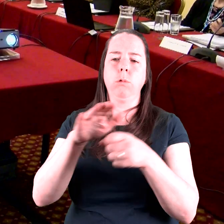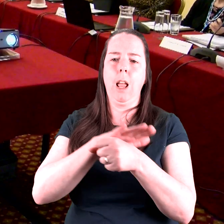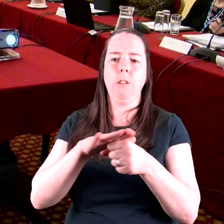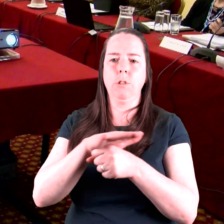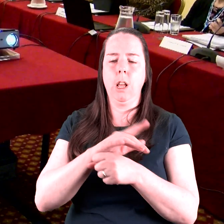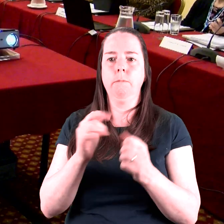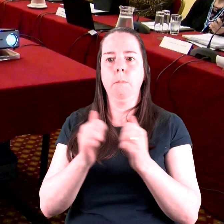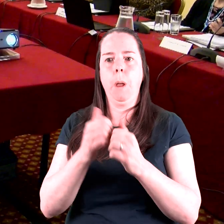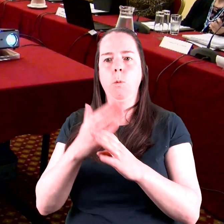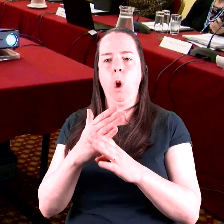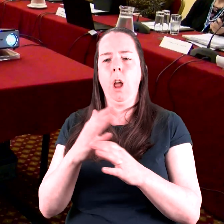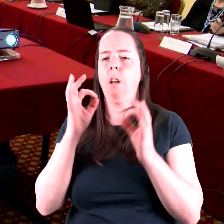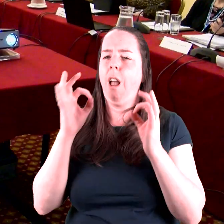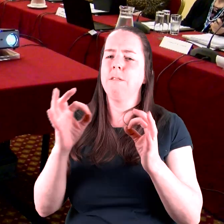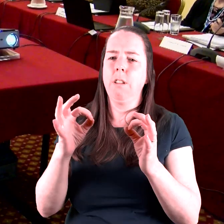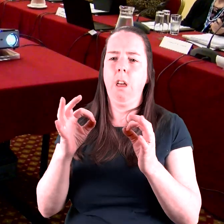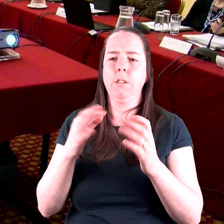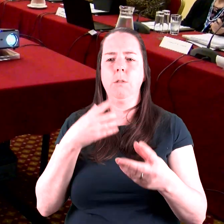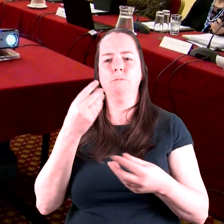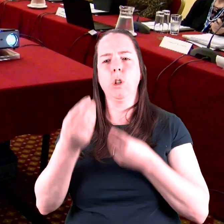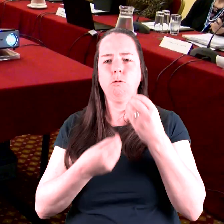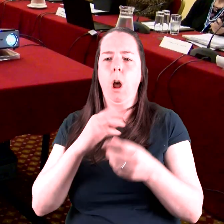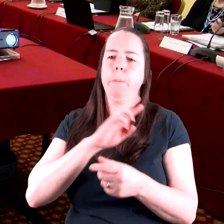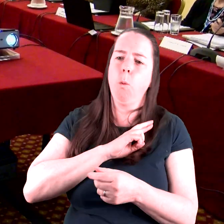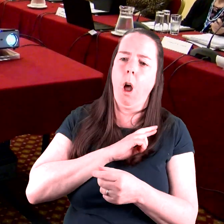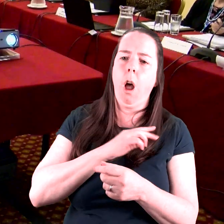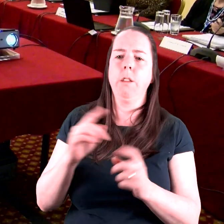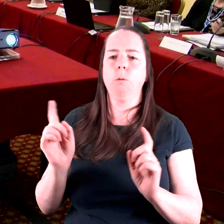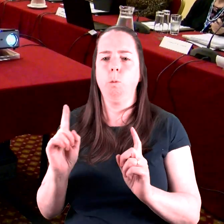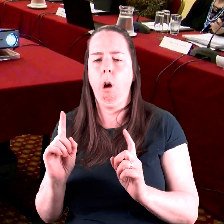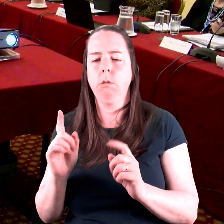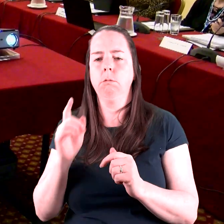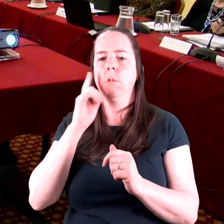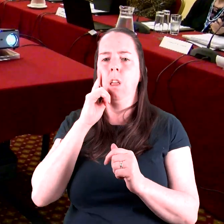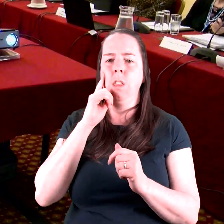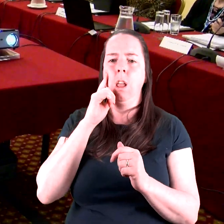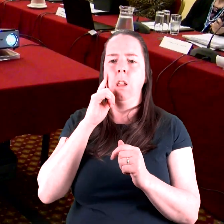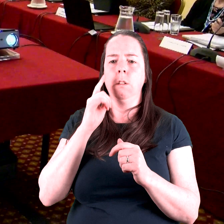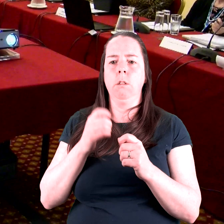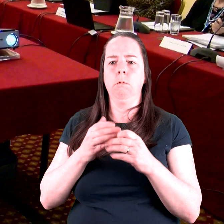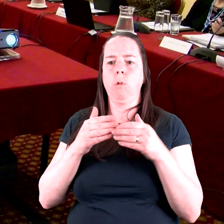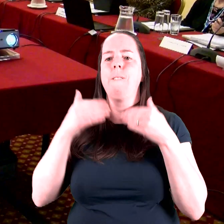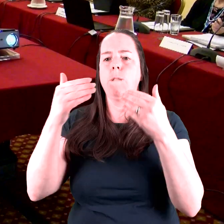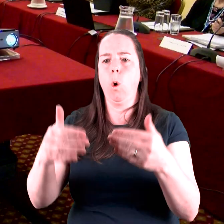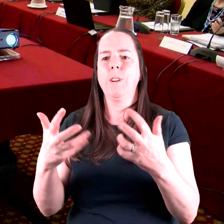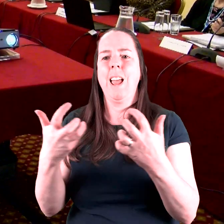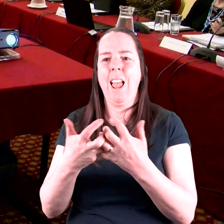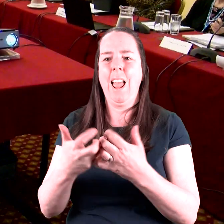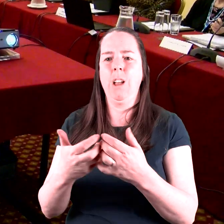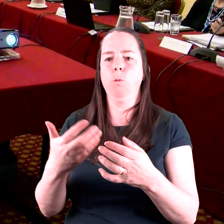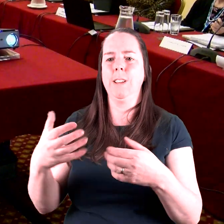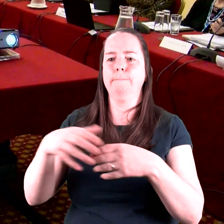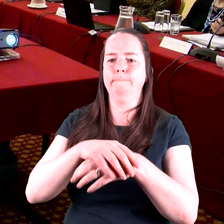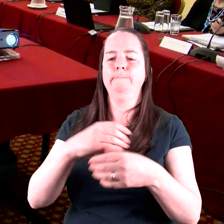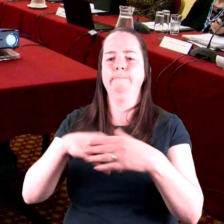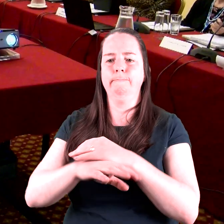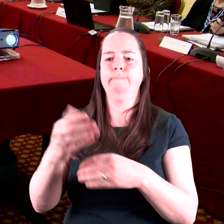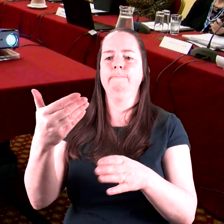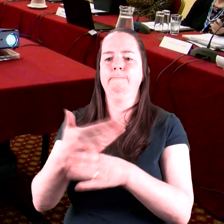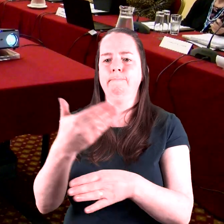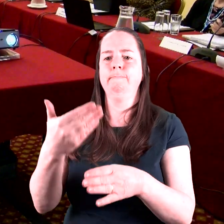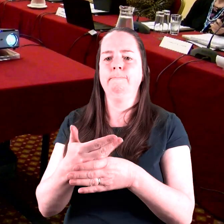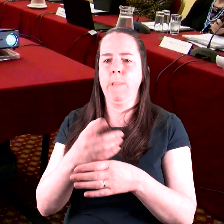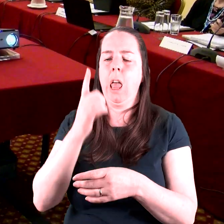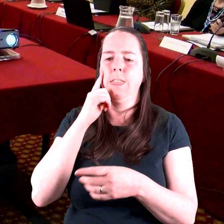I think the document is excellent in terms of describing the why and the what. I think going forward, how